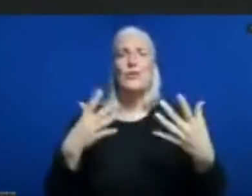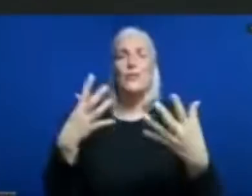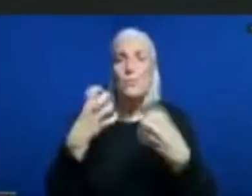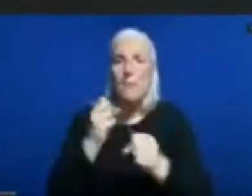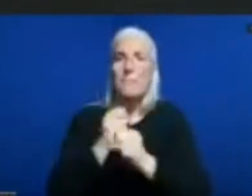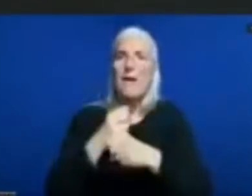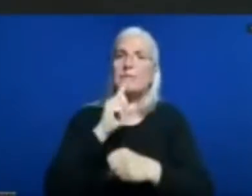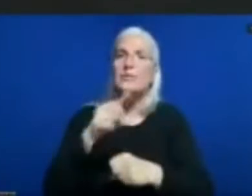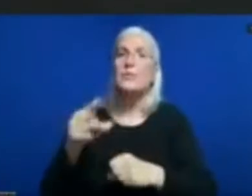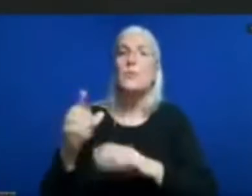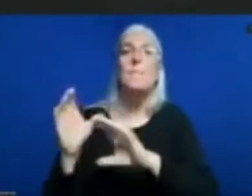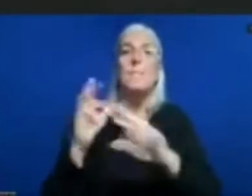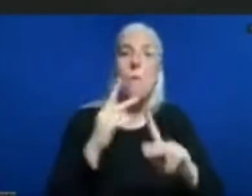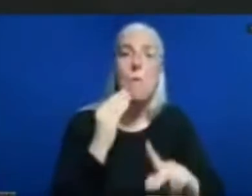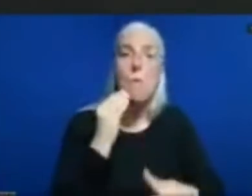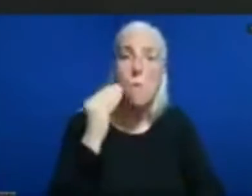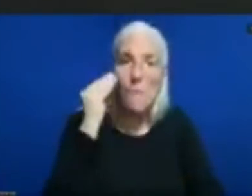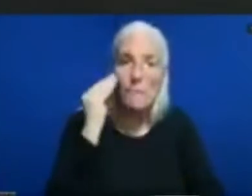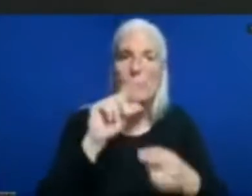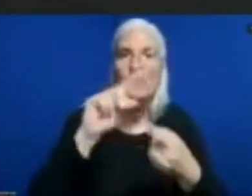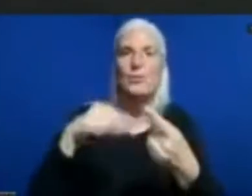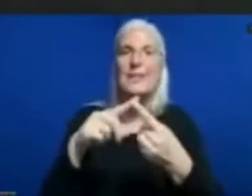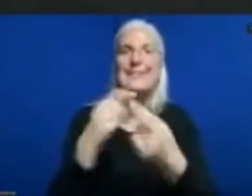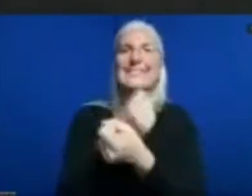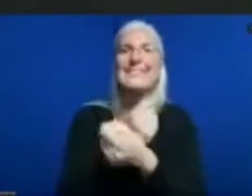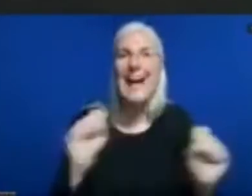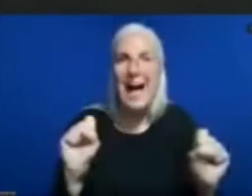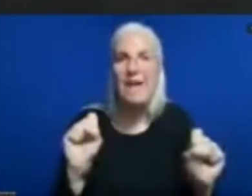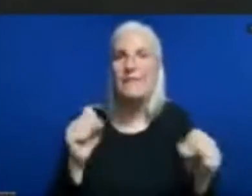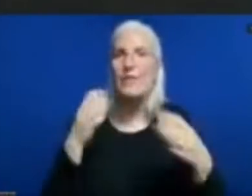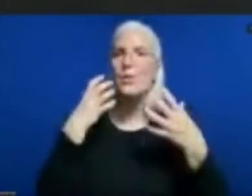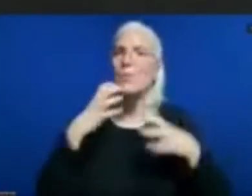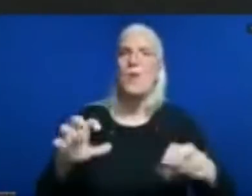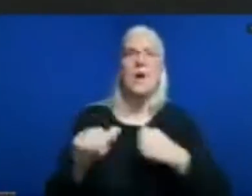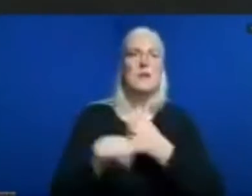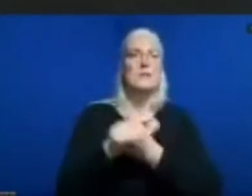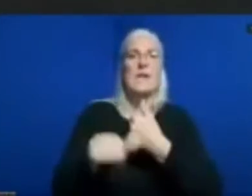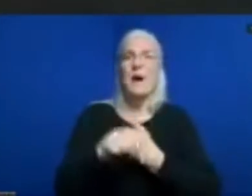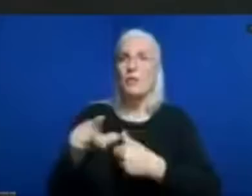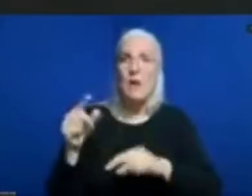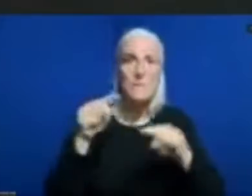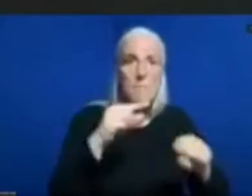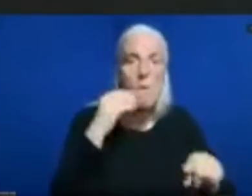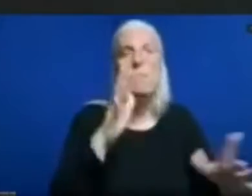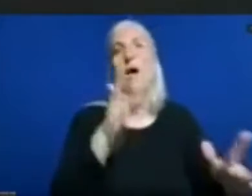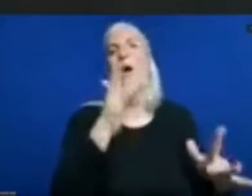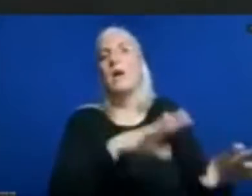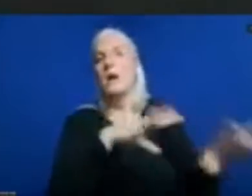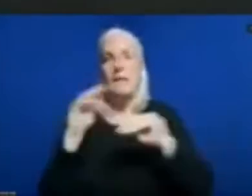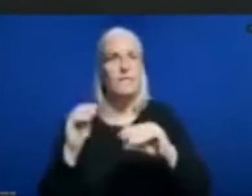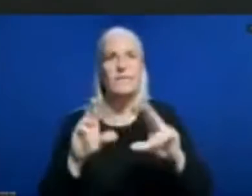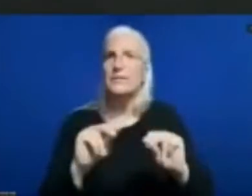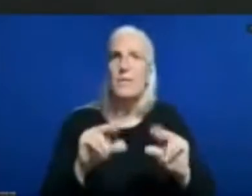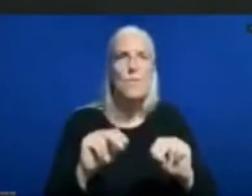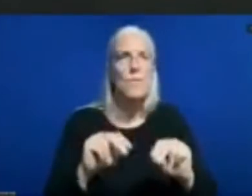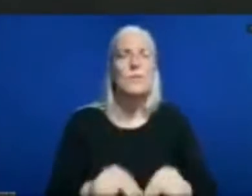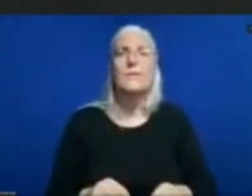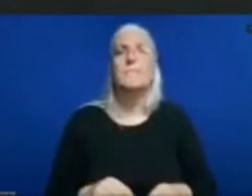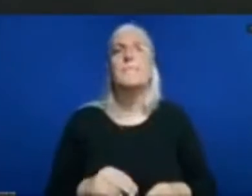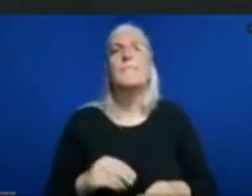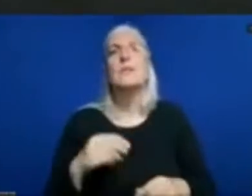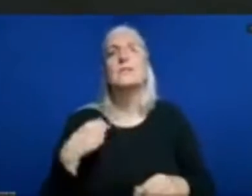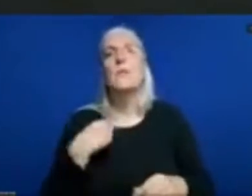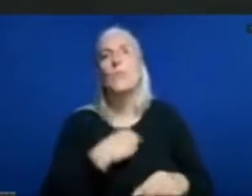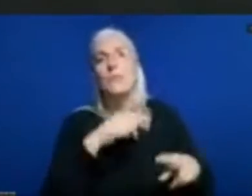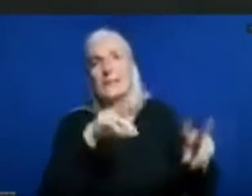regard. We have very little. We have a housing shortage already, And there are particular challenges in sheltering people in